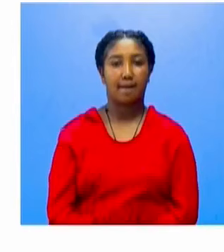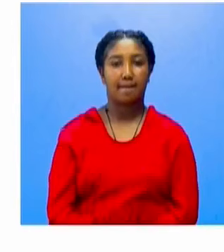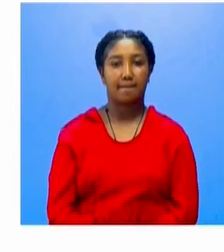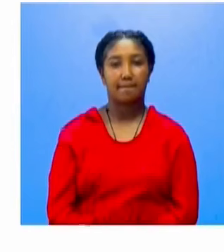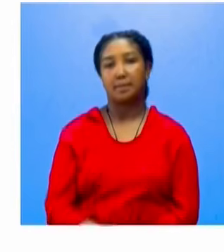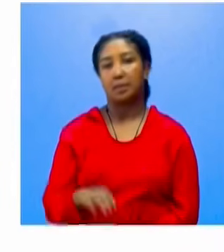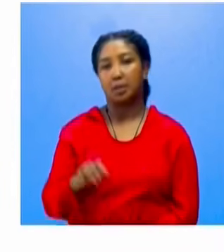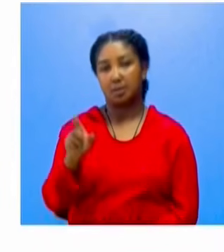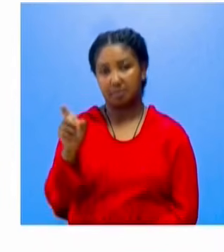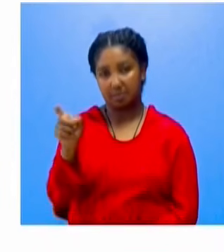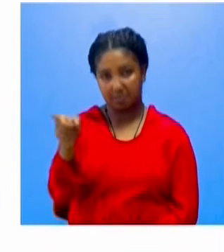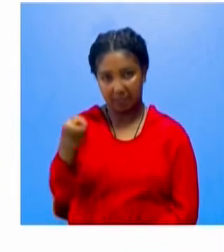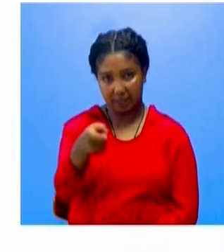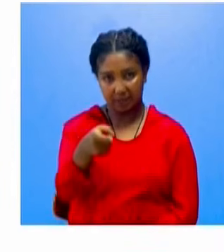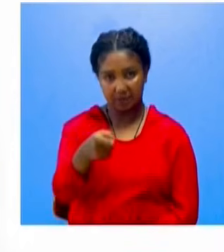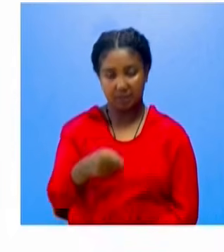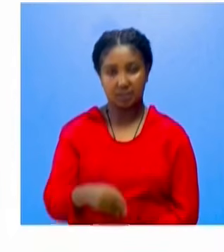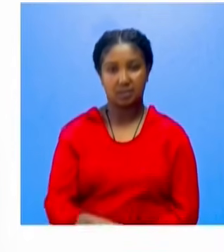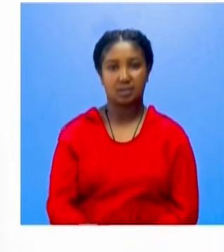becomes